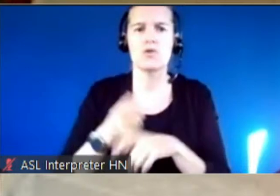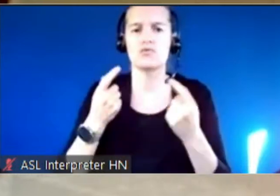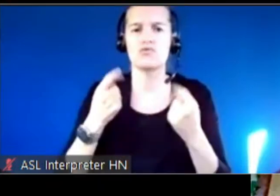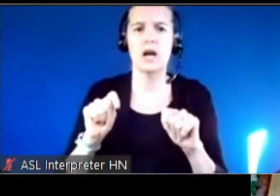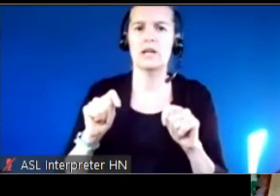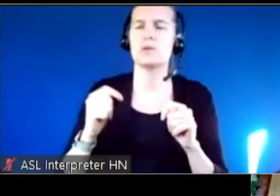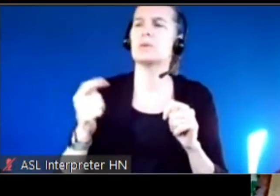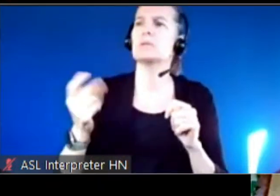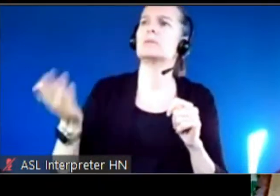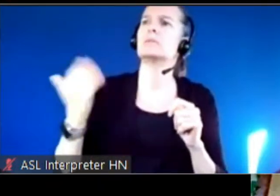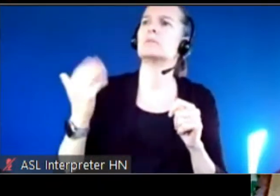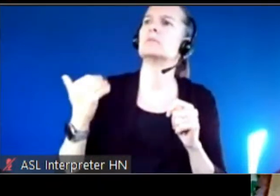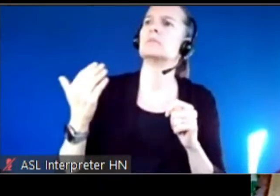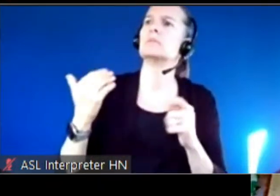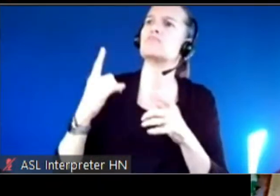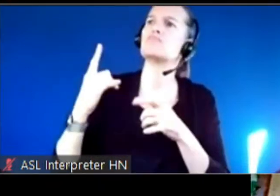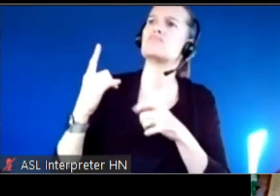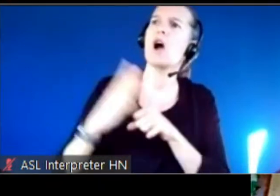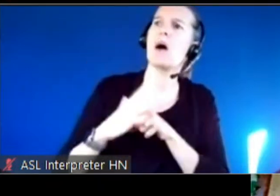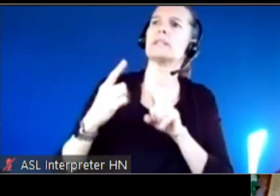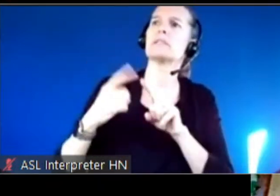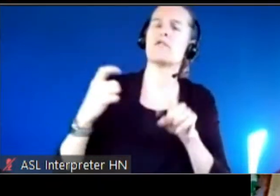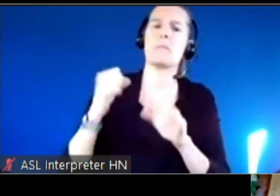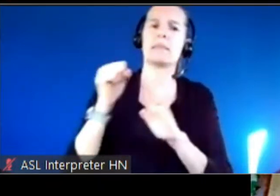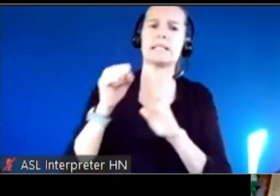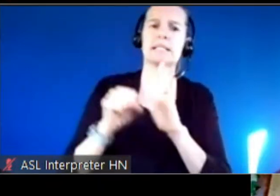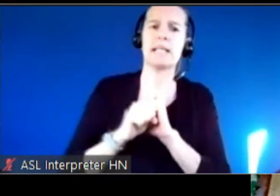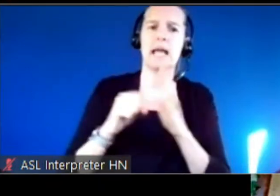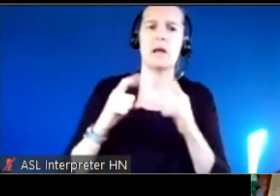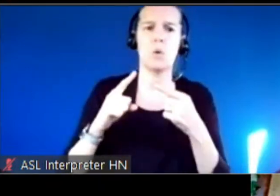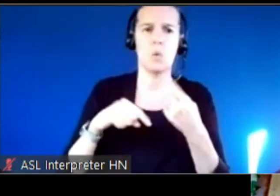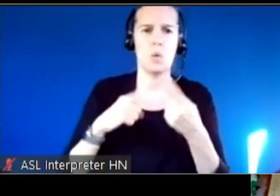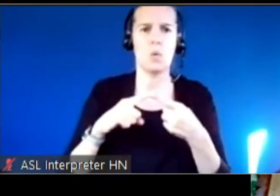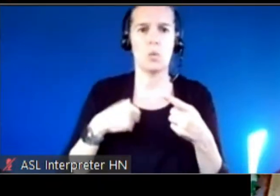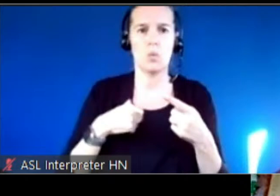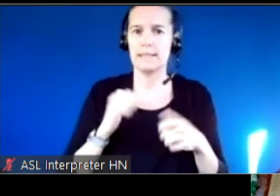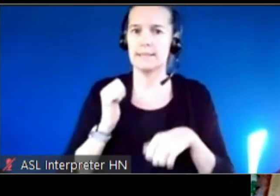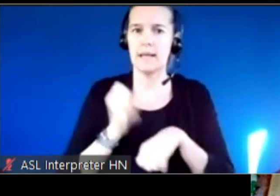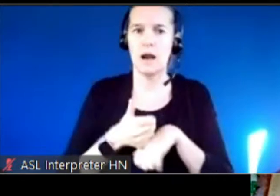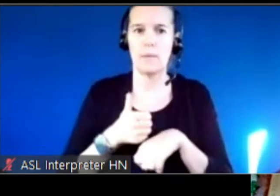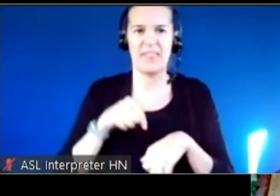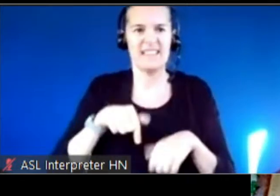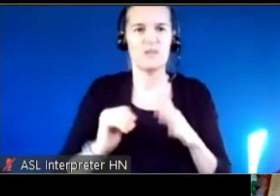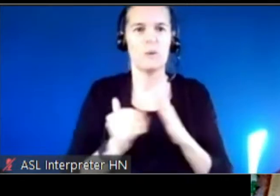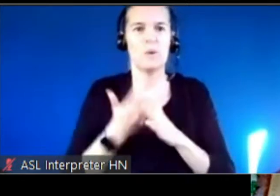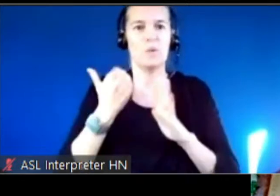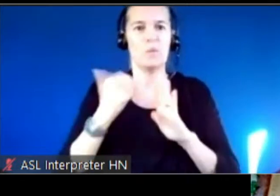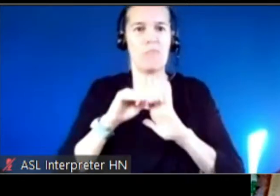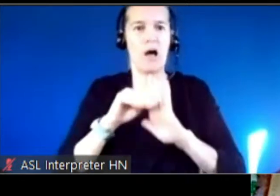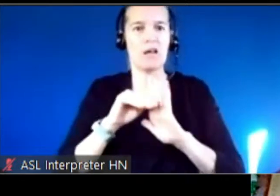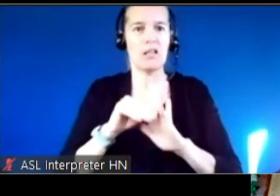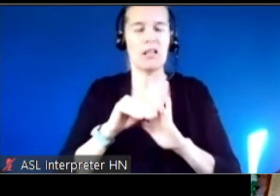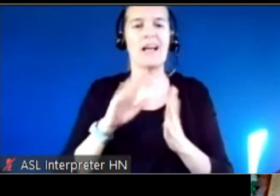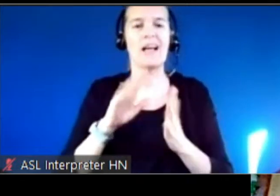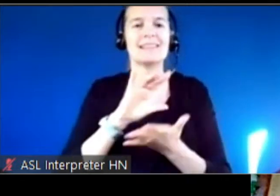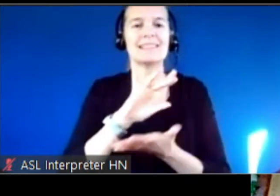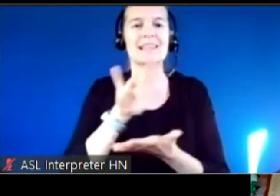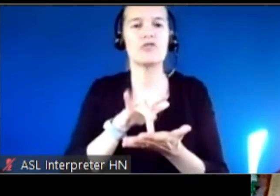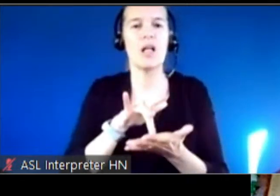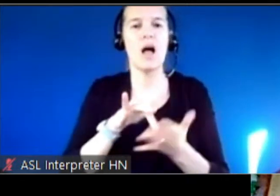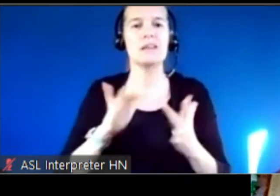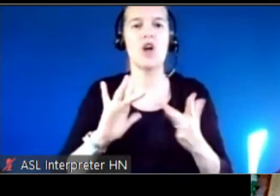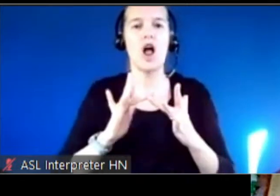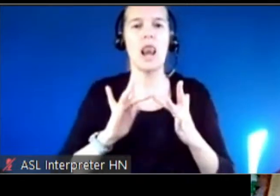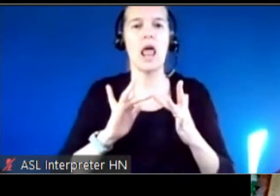from the state that as we move toward this new model, along with the centralized online